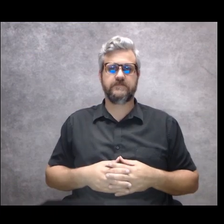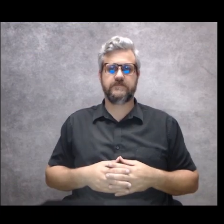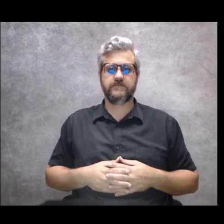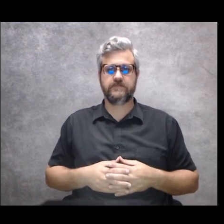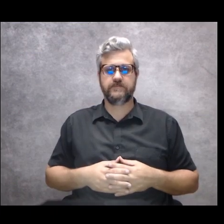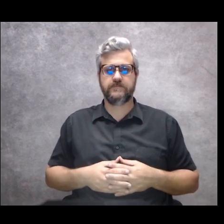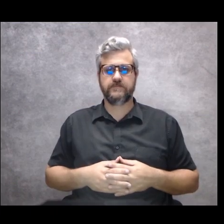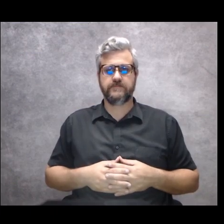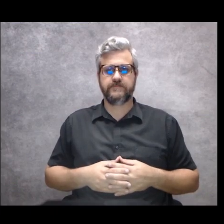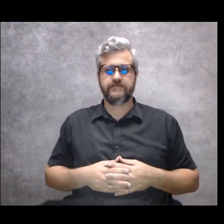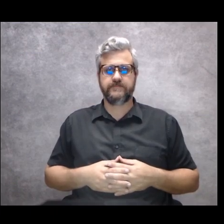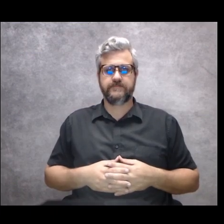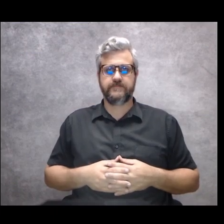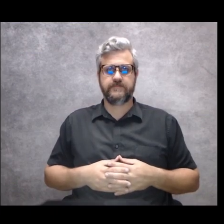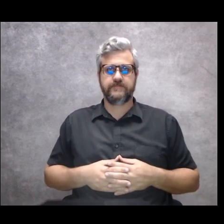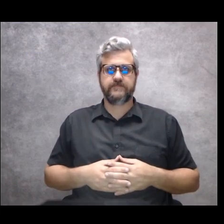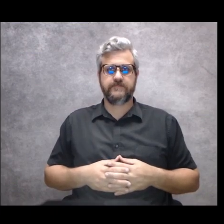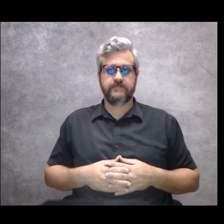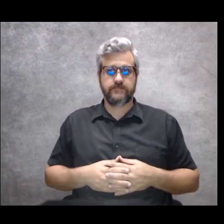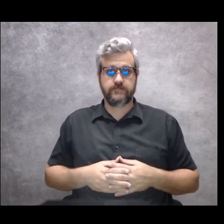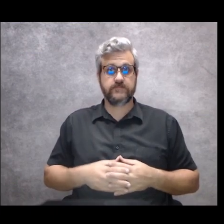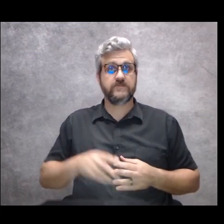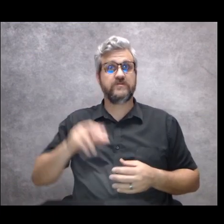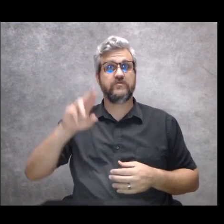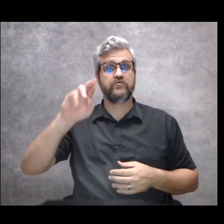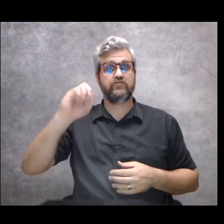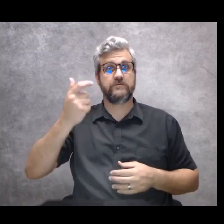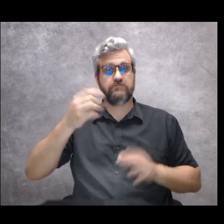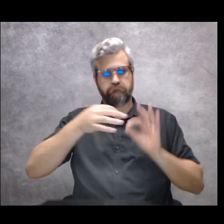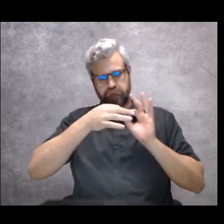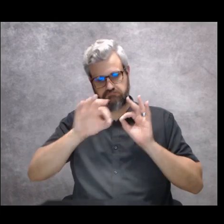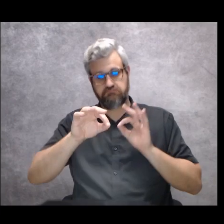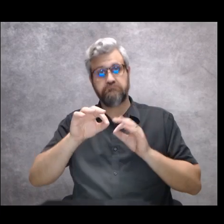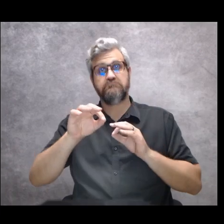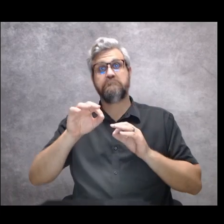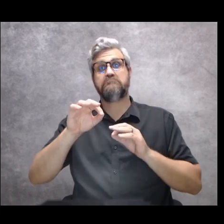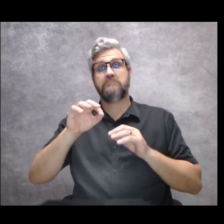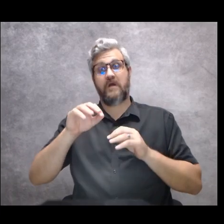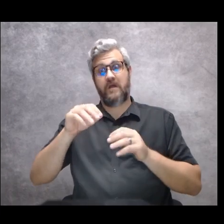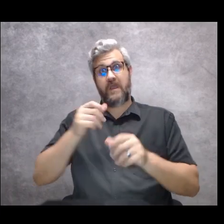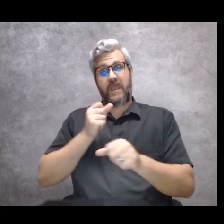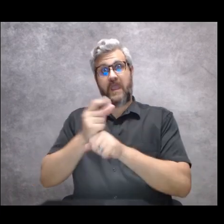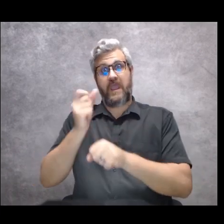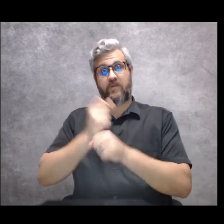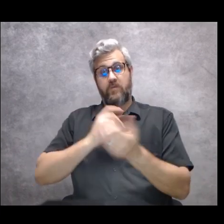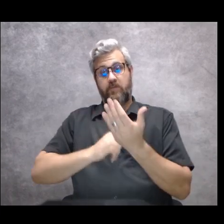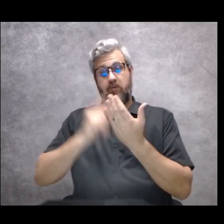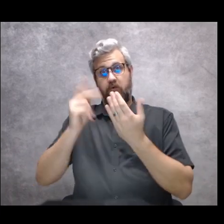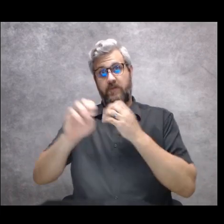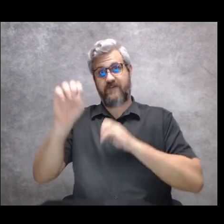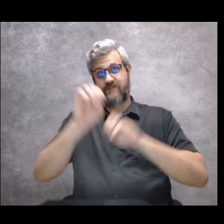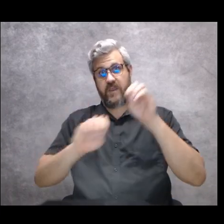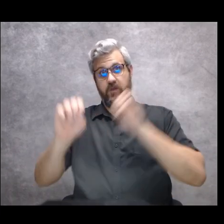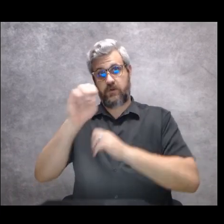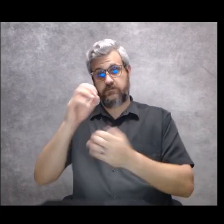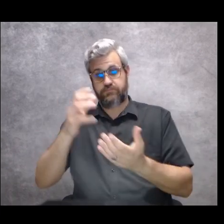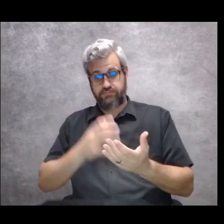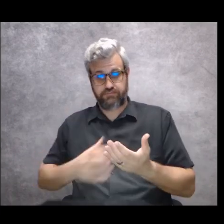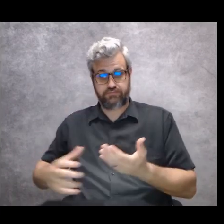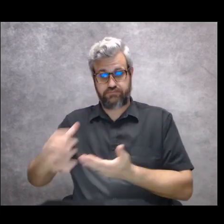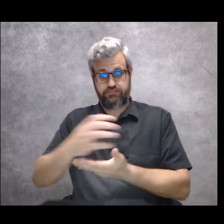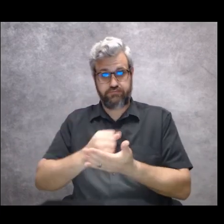Regulation states that data collected in the annual program evaluation shall be utilized in the school and district instructional